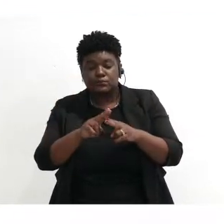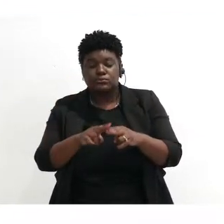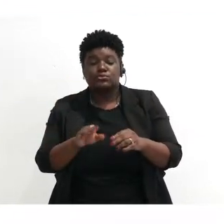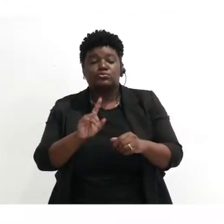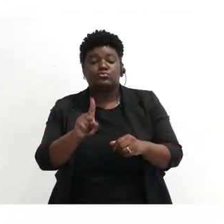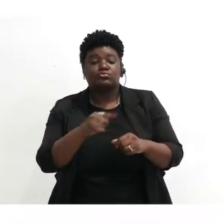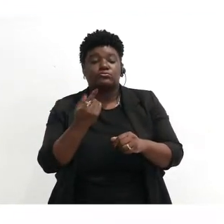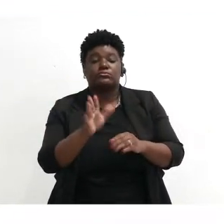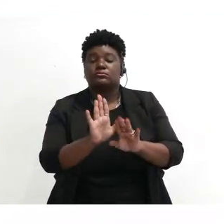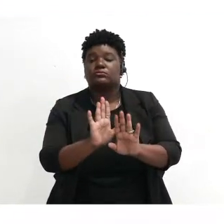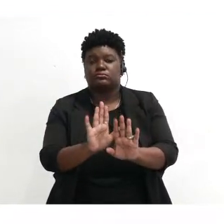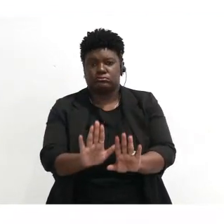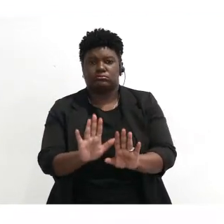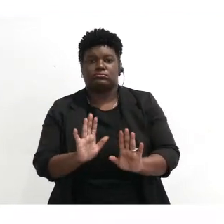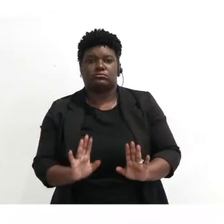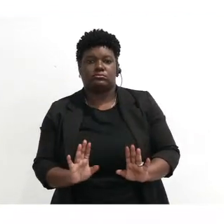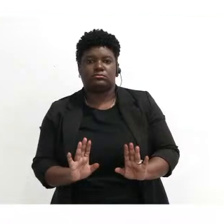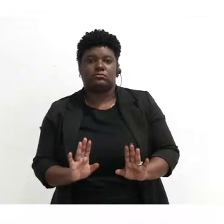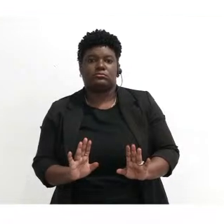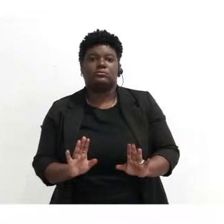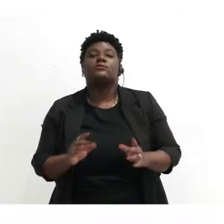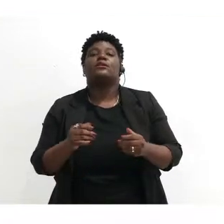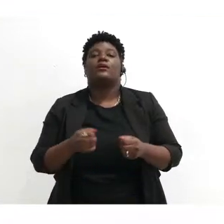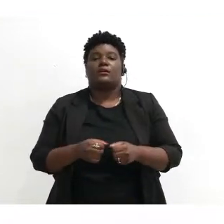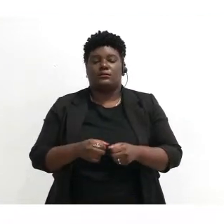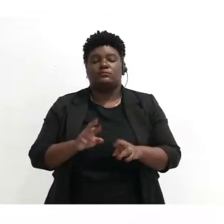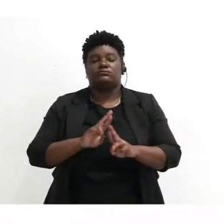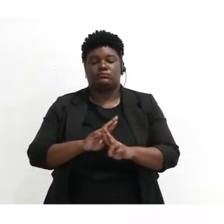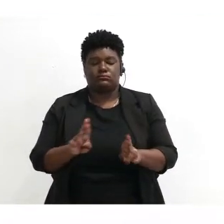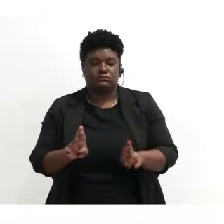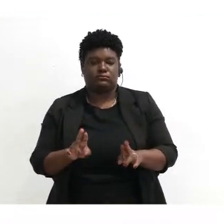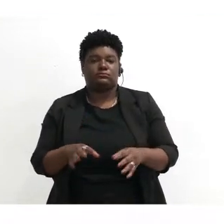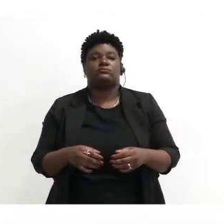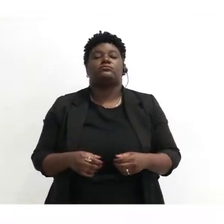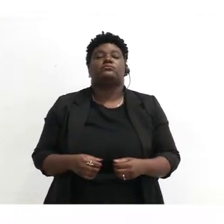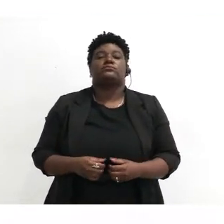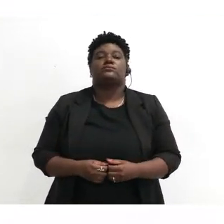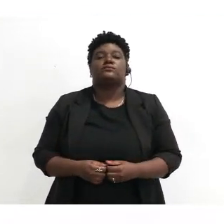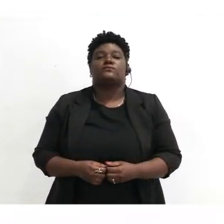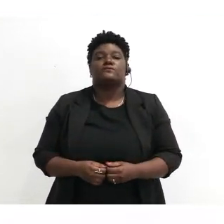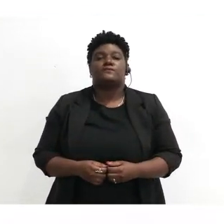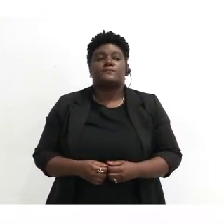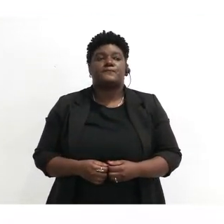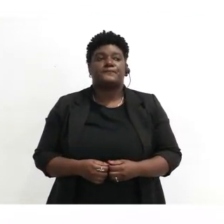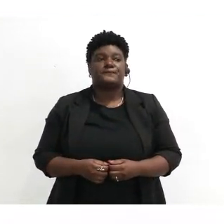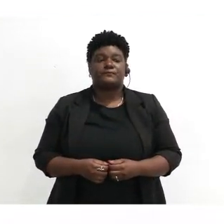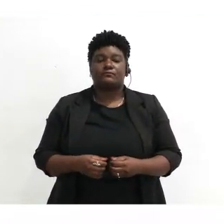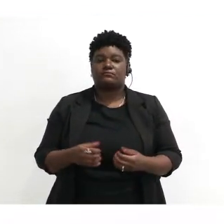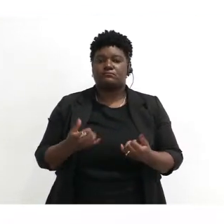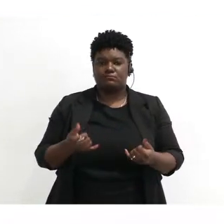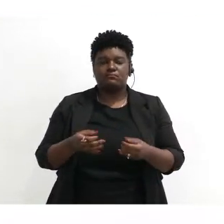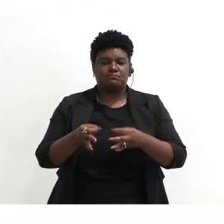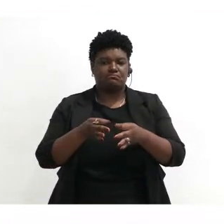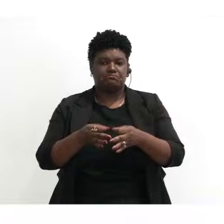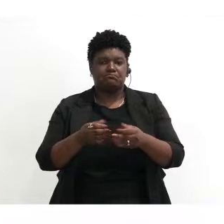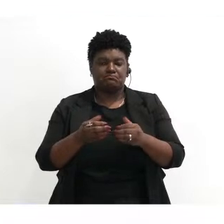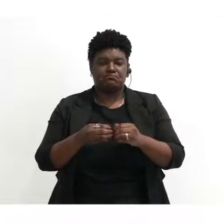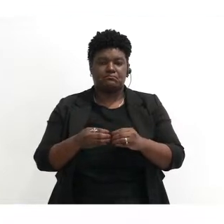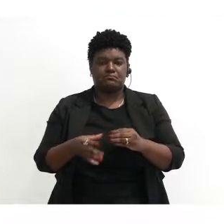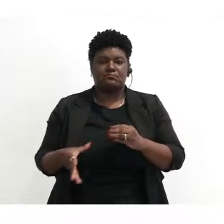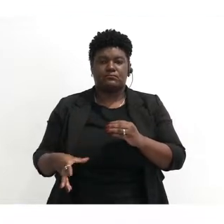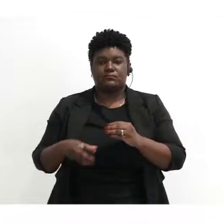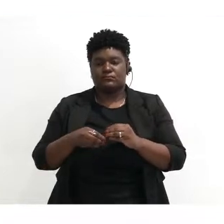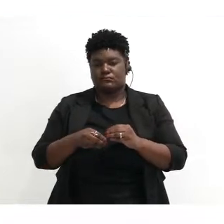And on the chart here is this thing, which I'll explain more in a minute, is what we call more than more.